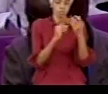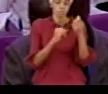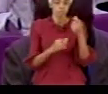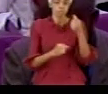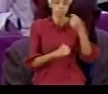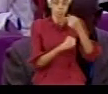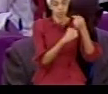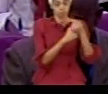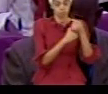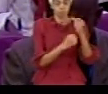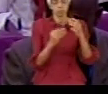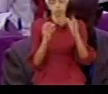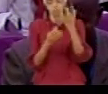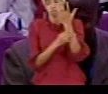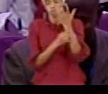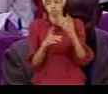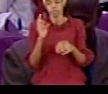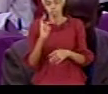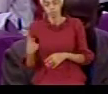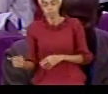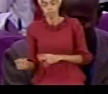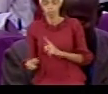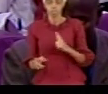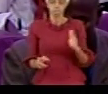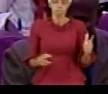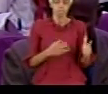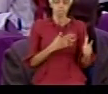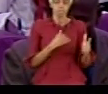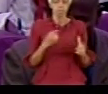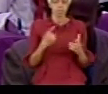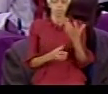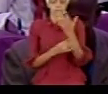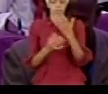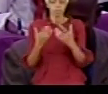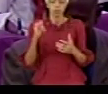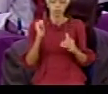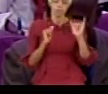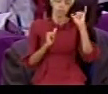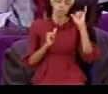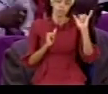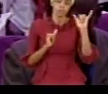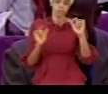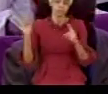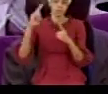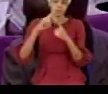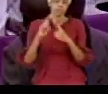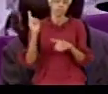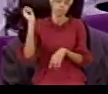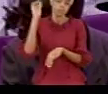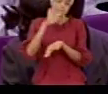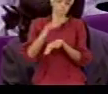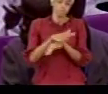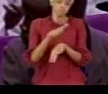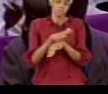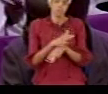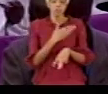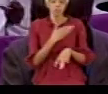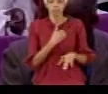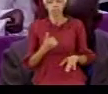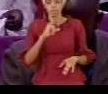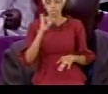the one side, and the other on the other side. And his hands were steady unto the going down of the sun. And